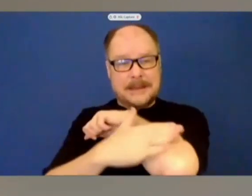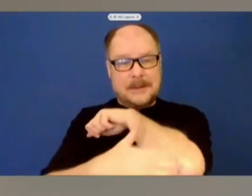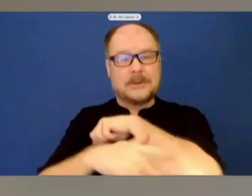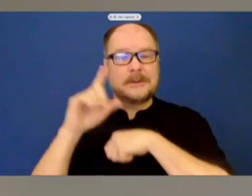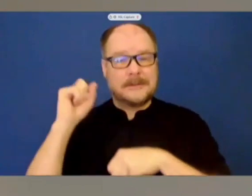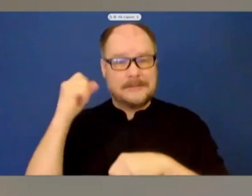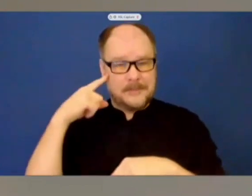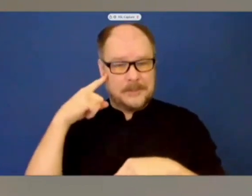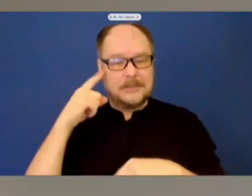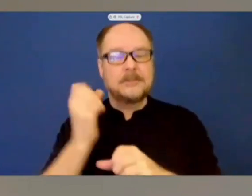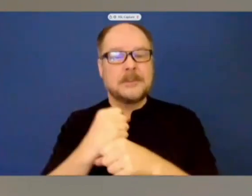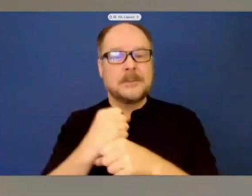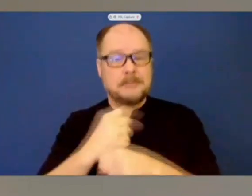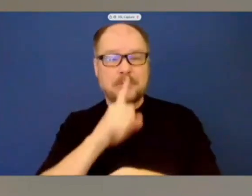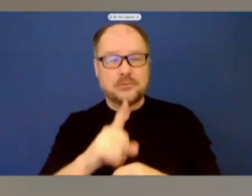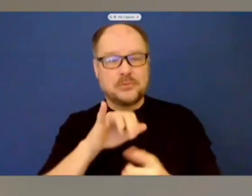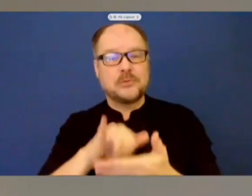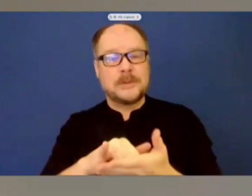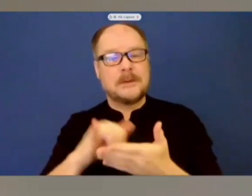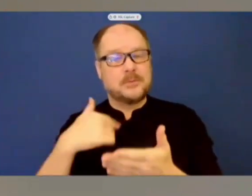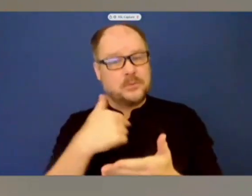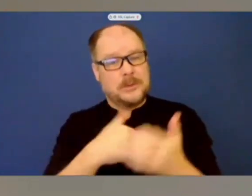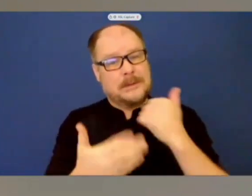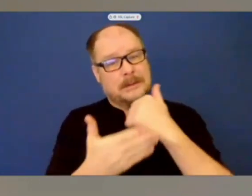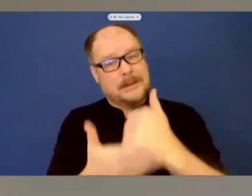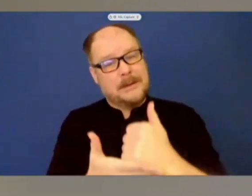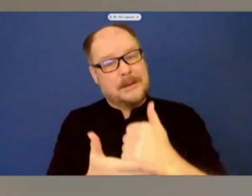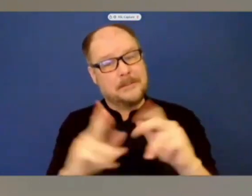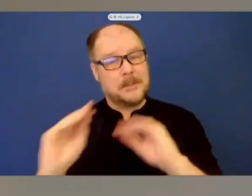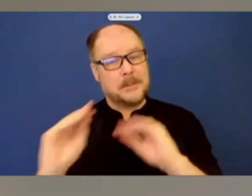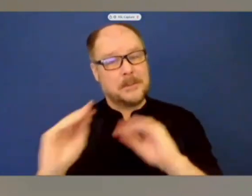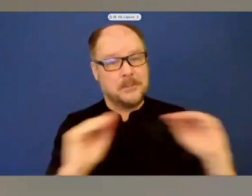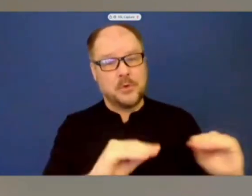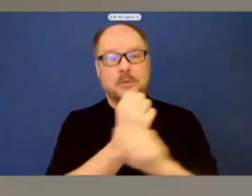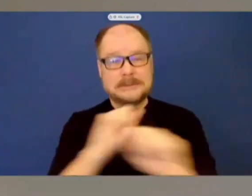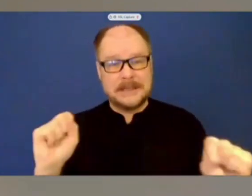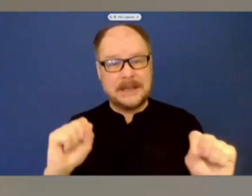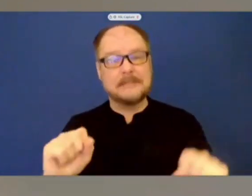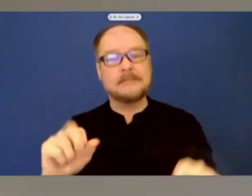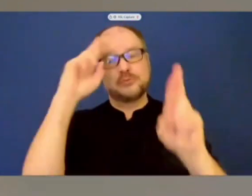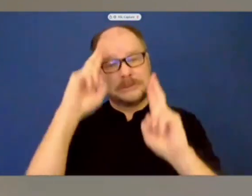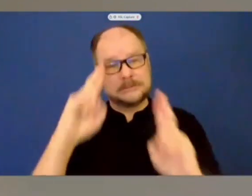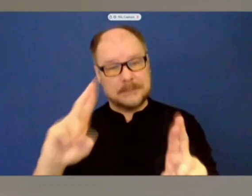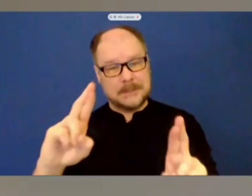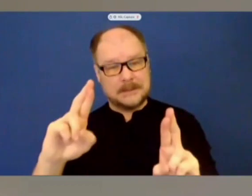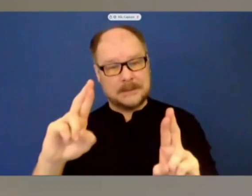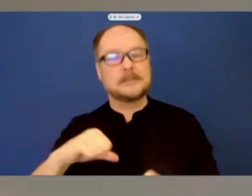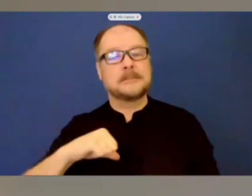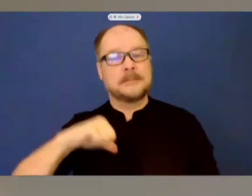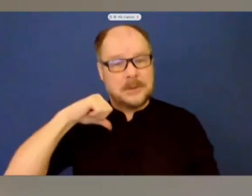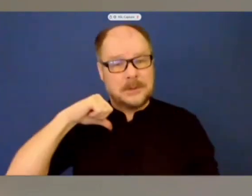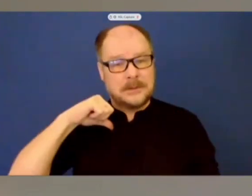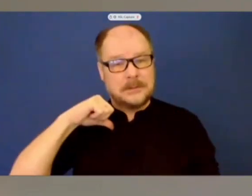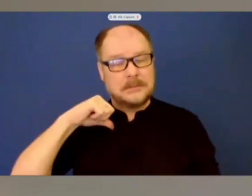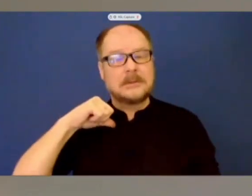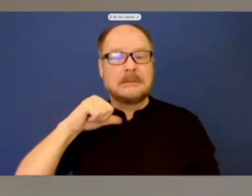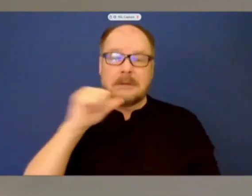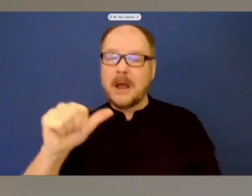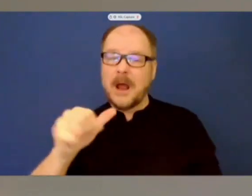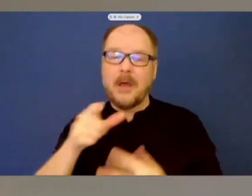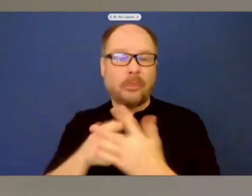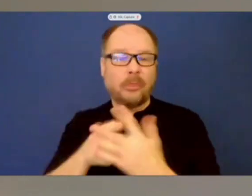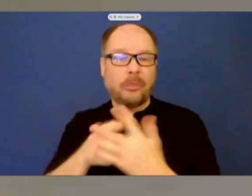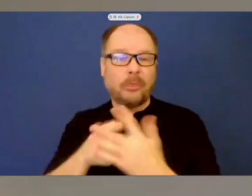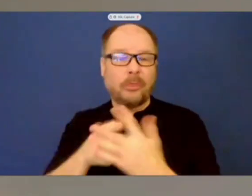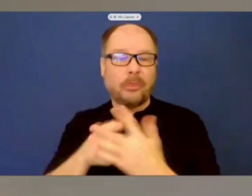that this relocation is done safely, with dignity and respect. And there are lots of different entities that have